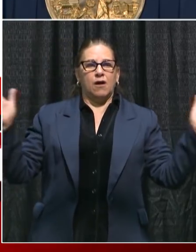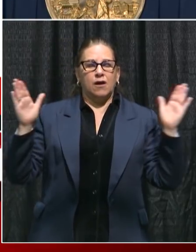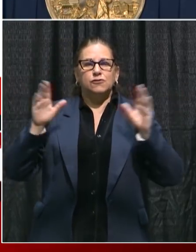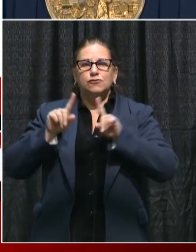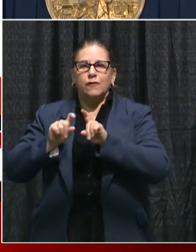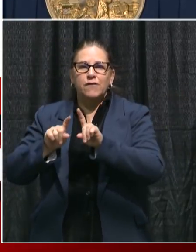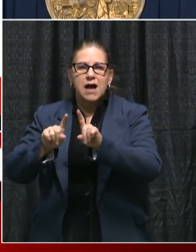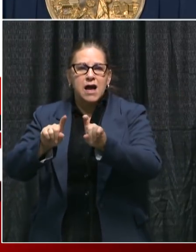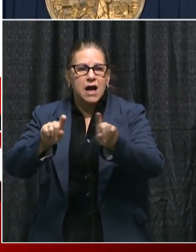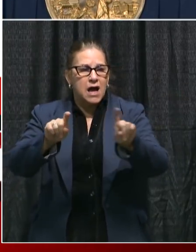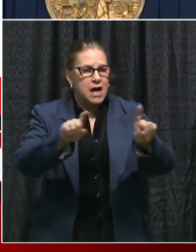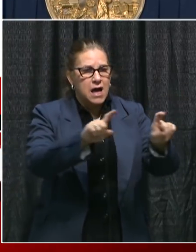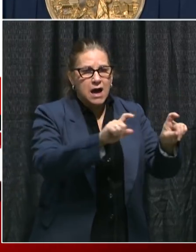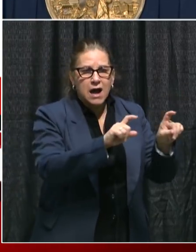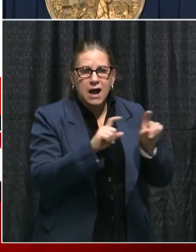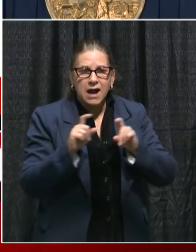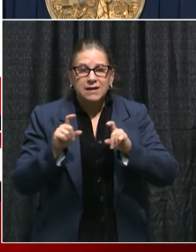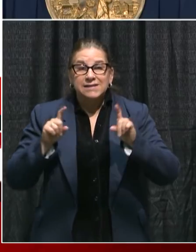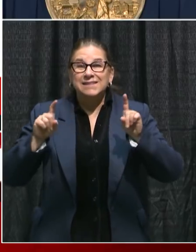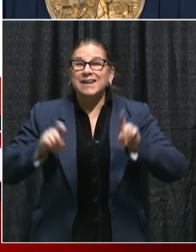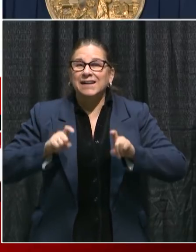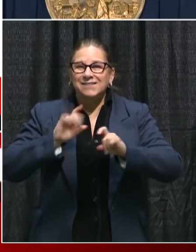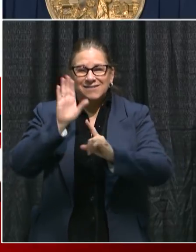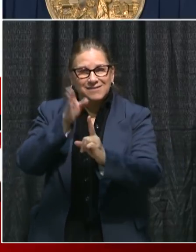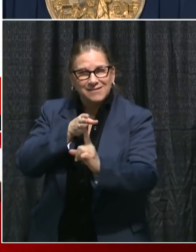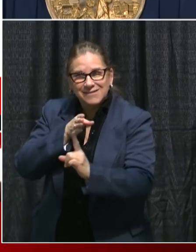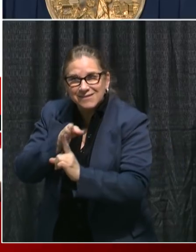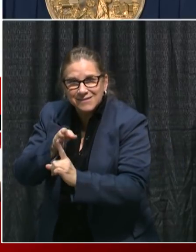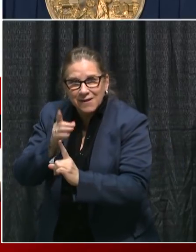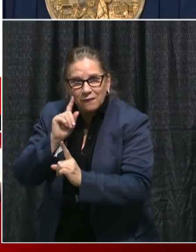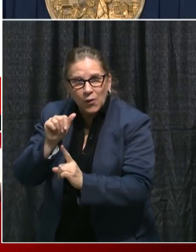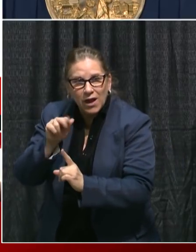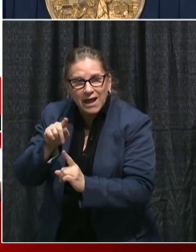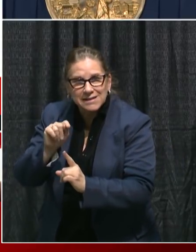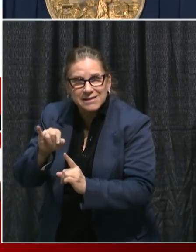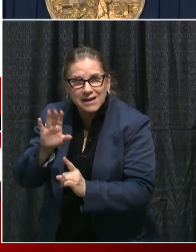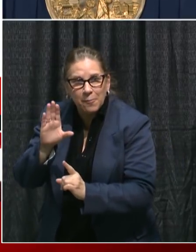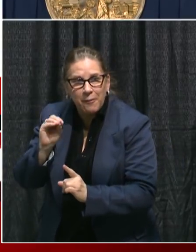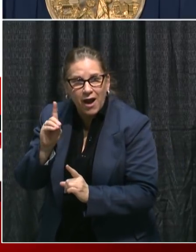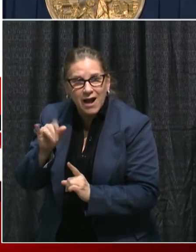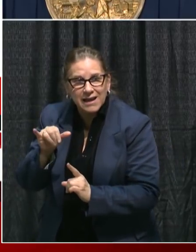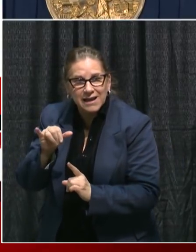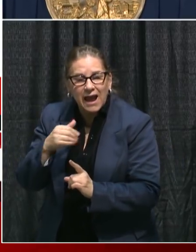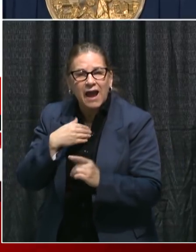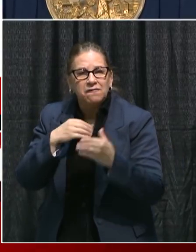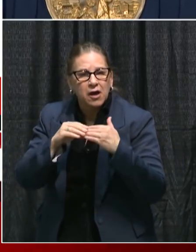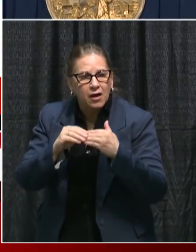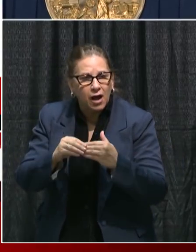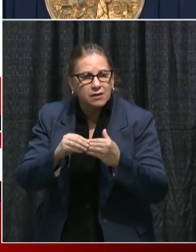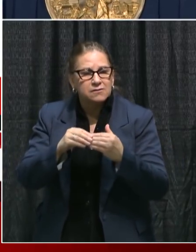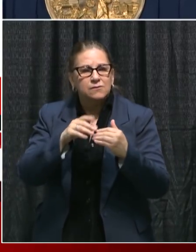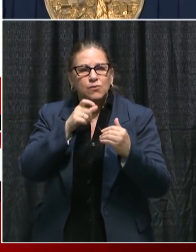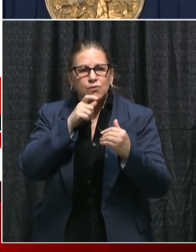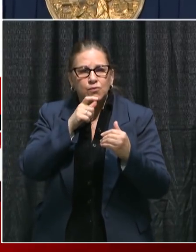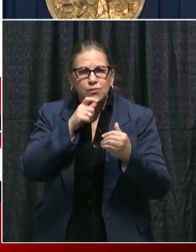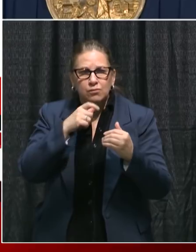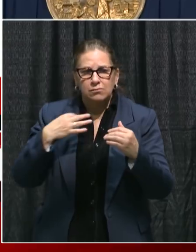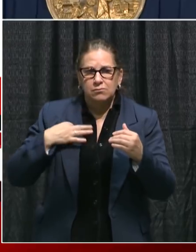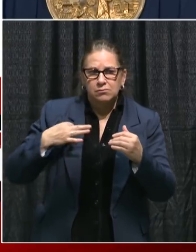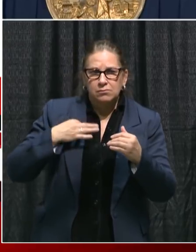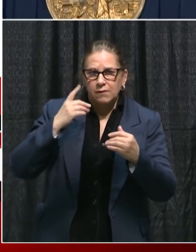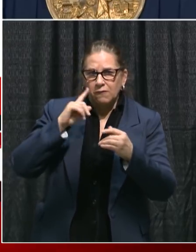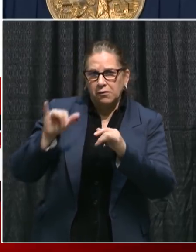healthcare providers are receiving guidance on who should be considered eligible for antibody testing, the survey will focus